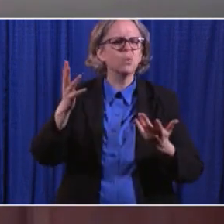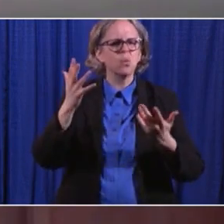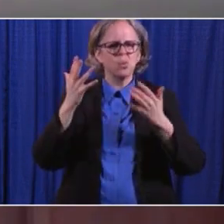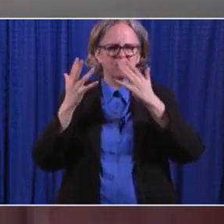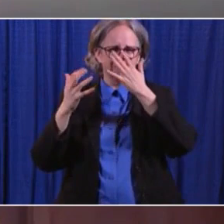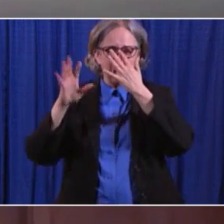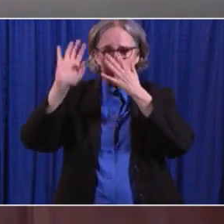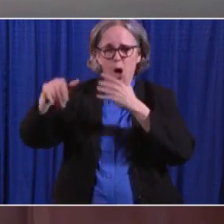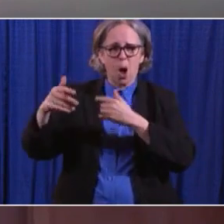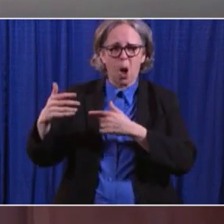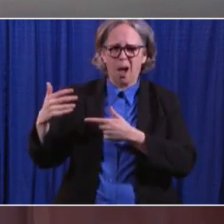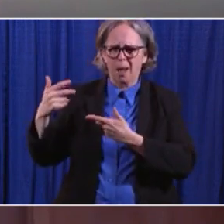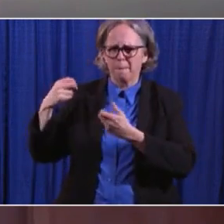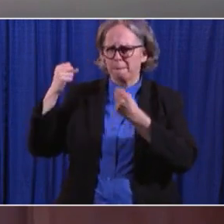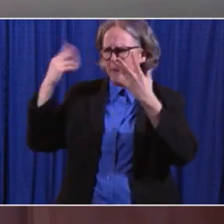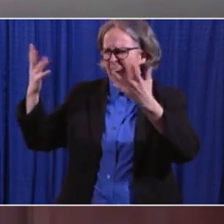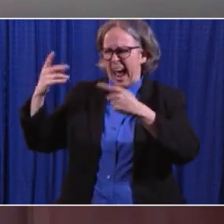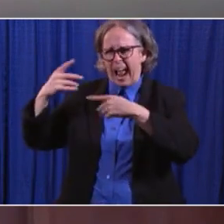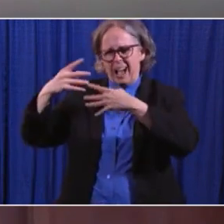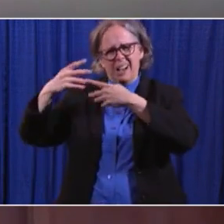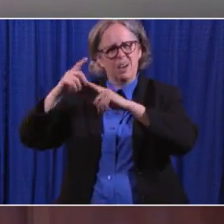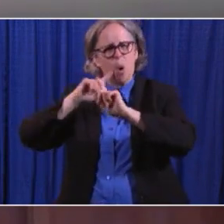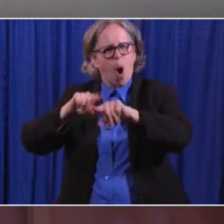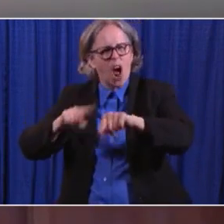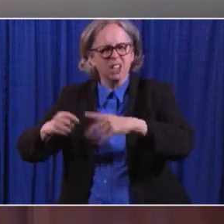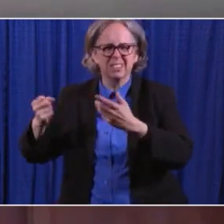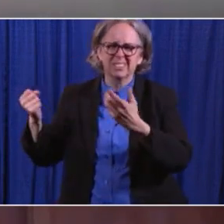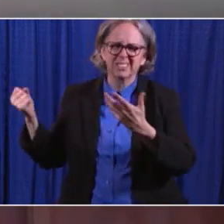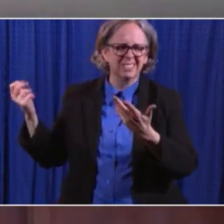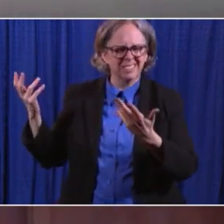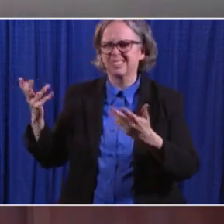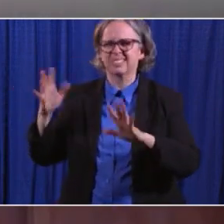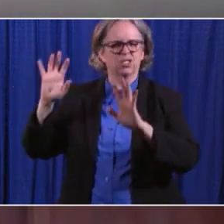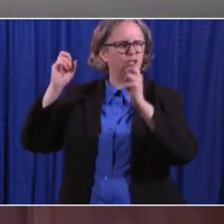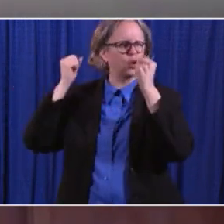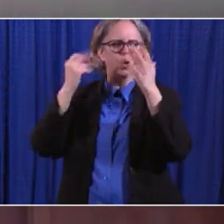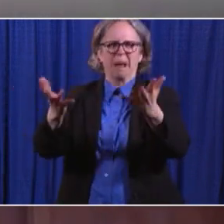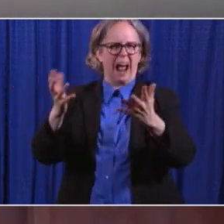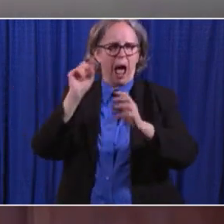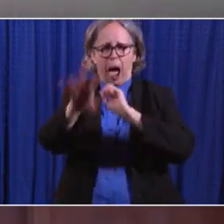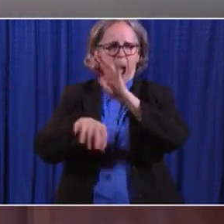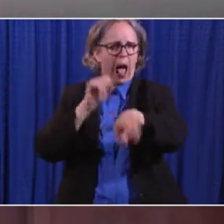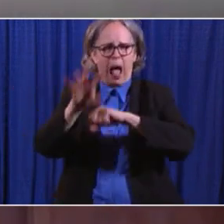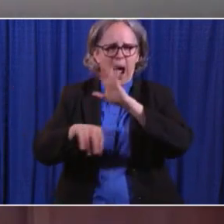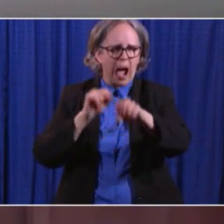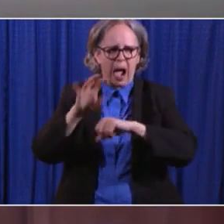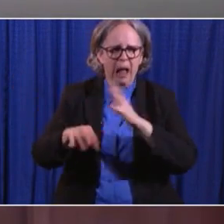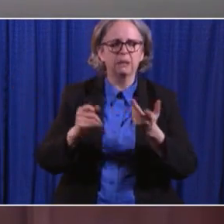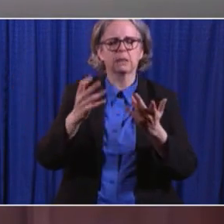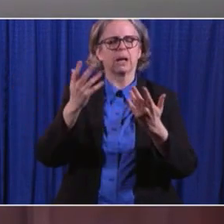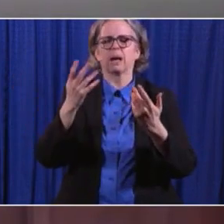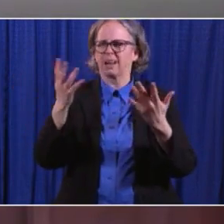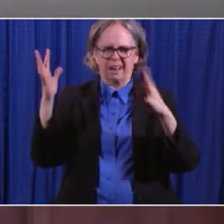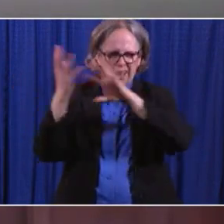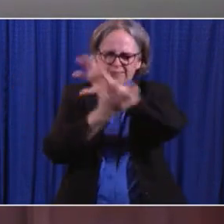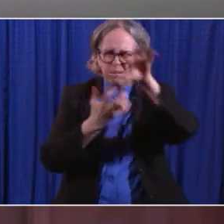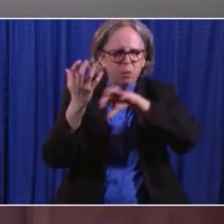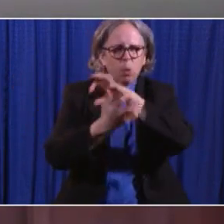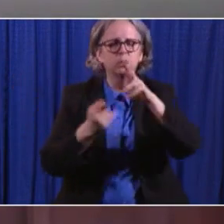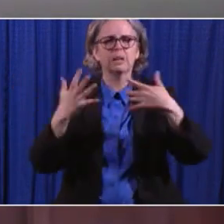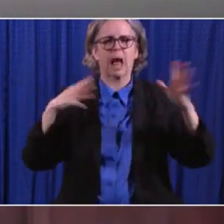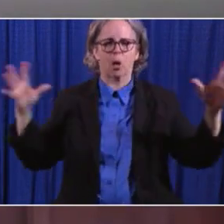we will make them easier to understand for organizers and for those who are attending events. I'll turn it back to